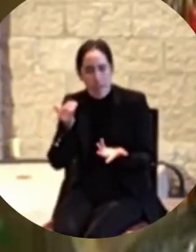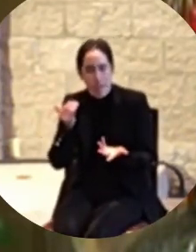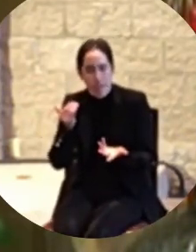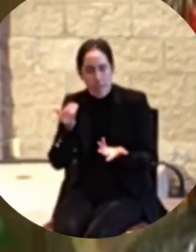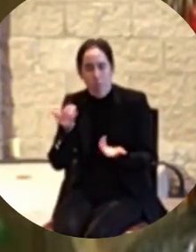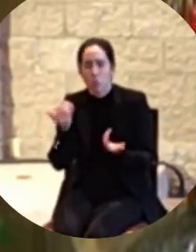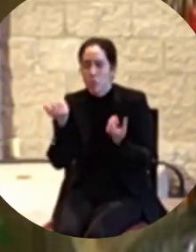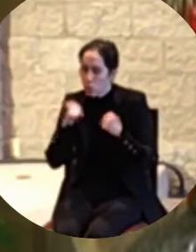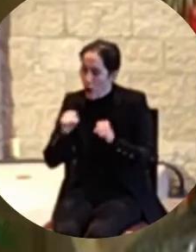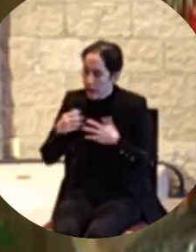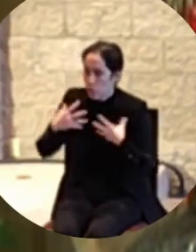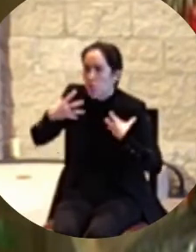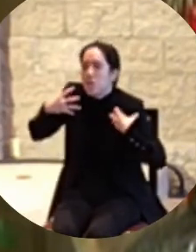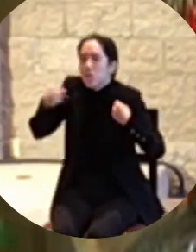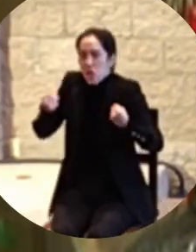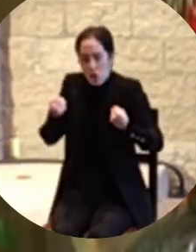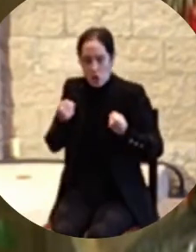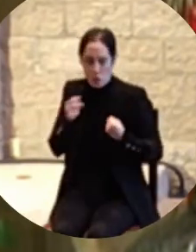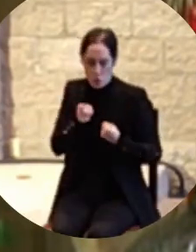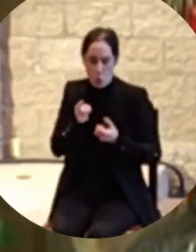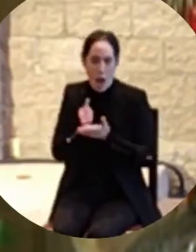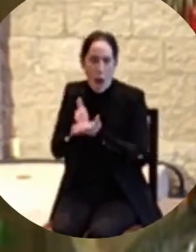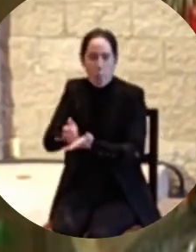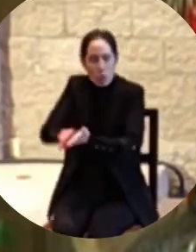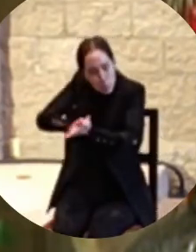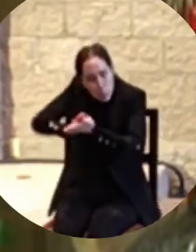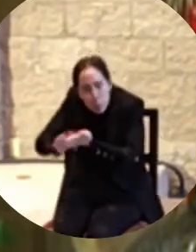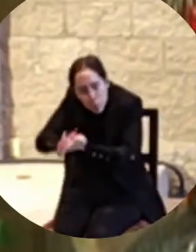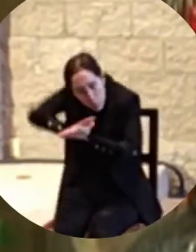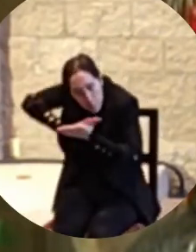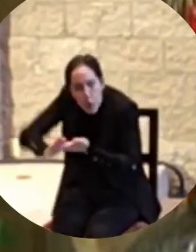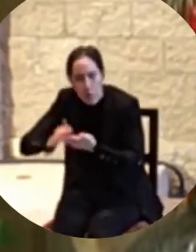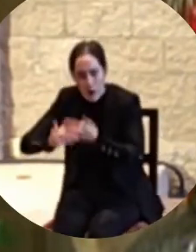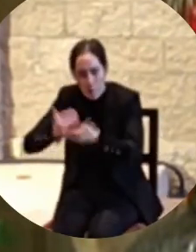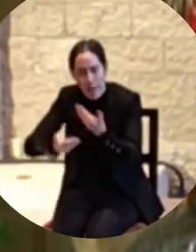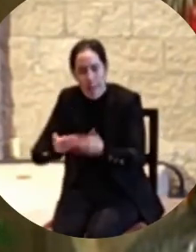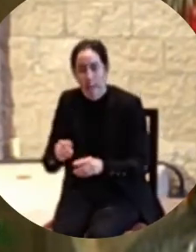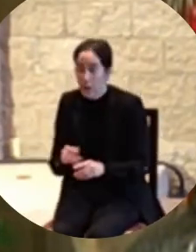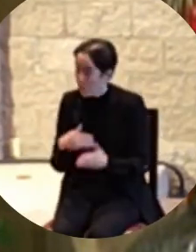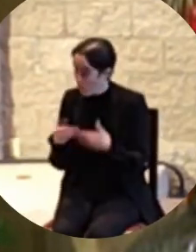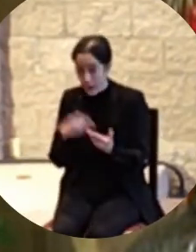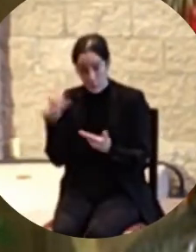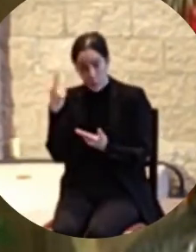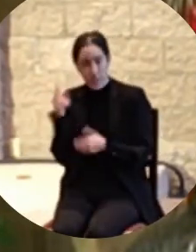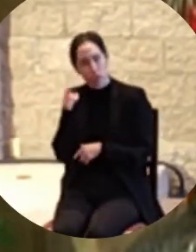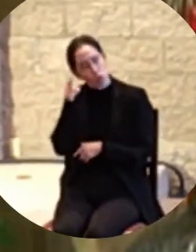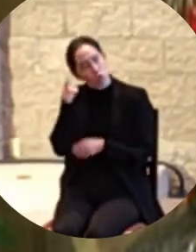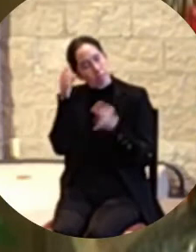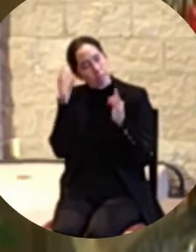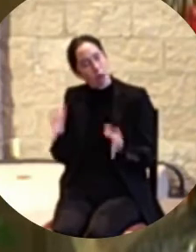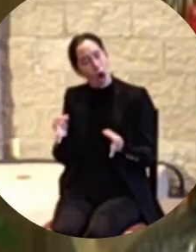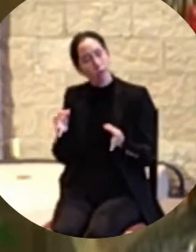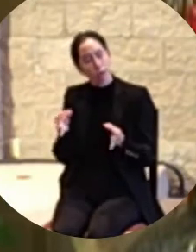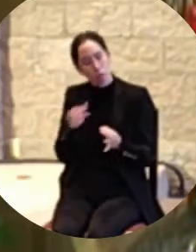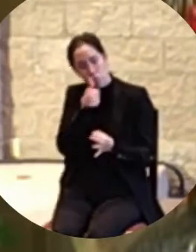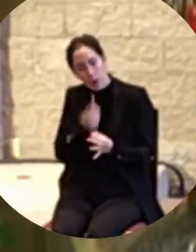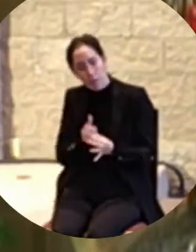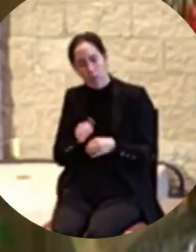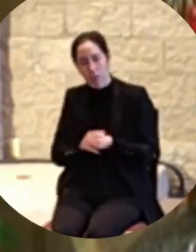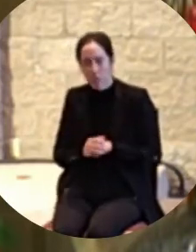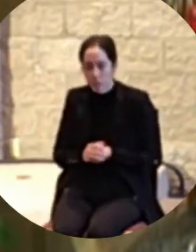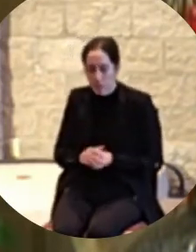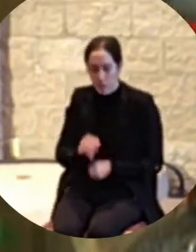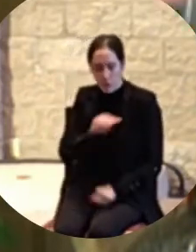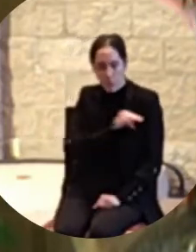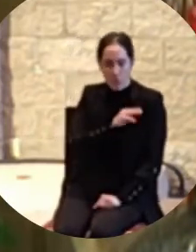to suffer. Myrtle says, perhaps you have just failed to realize that you are entirely purified and free and ready to